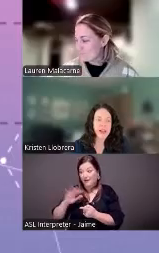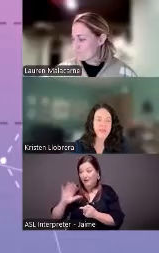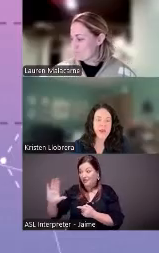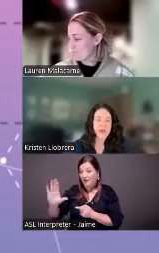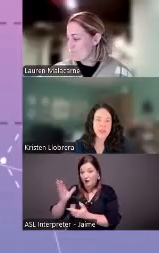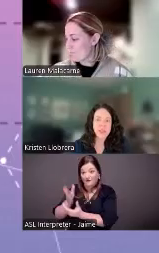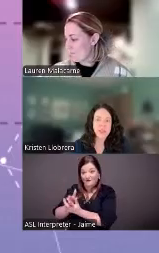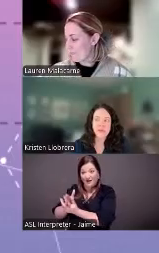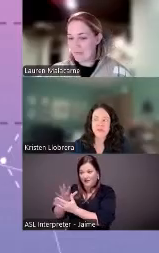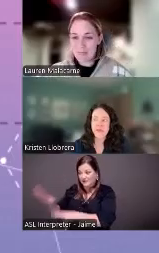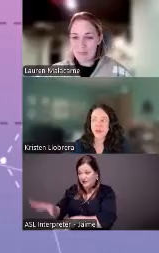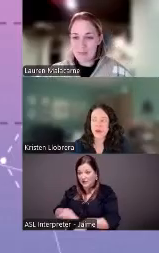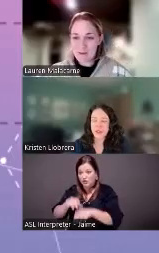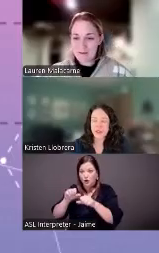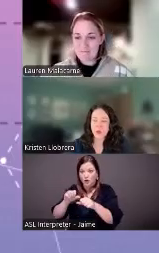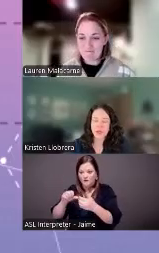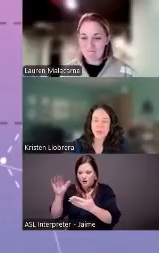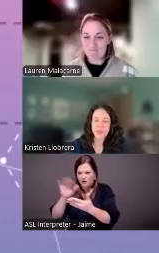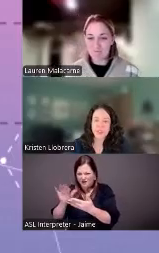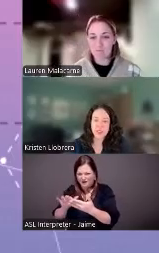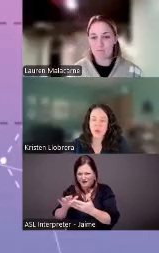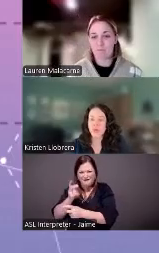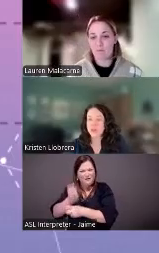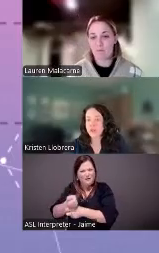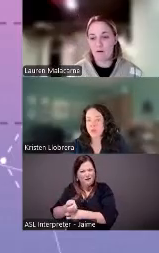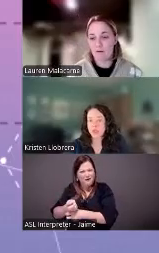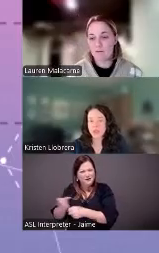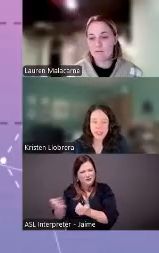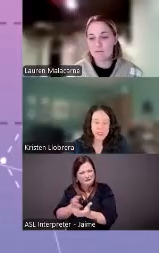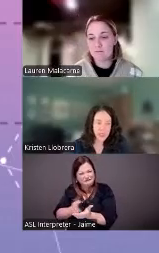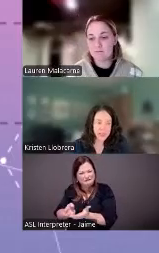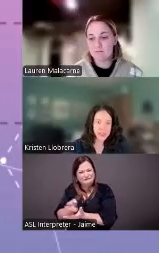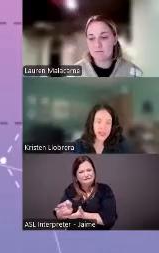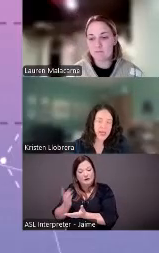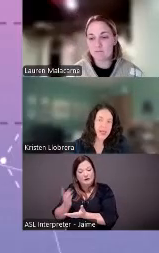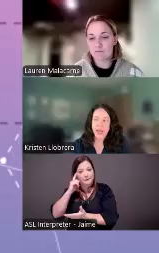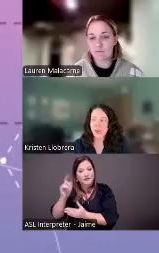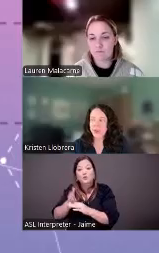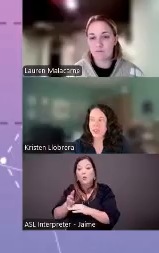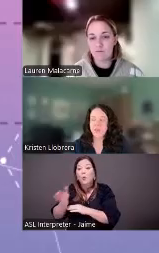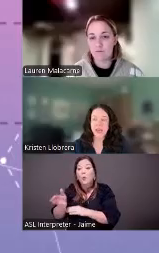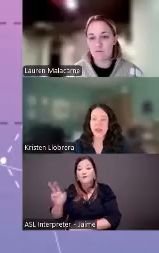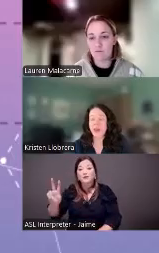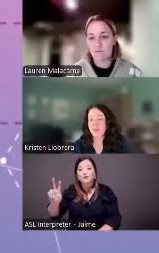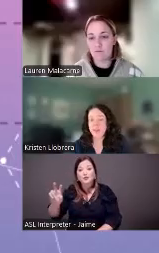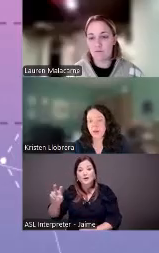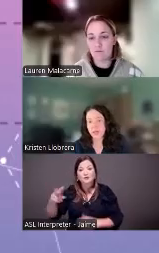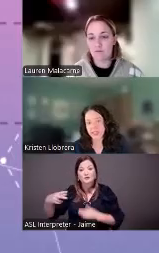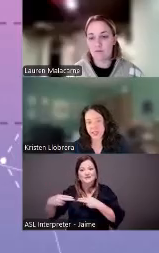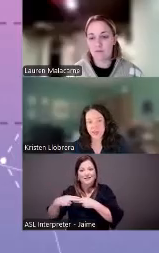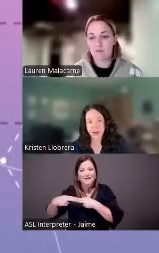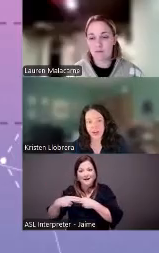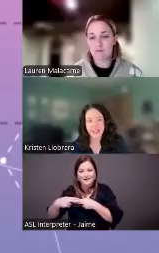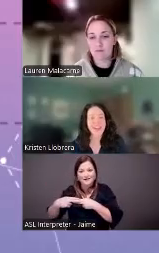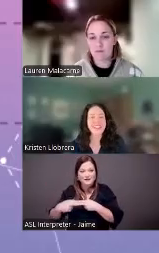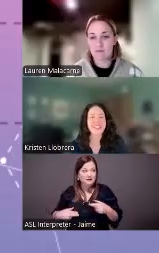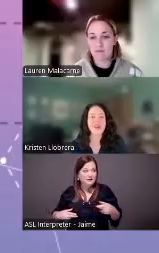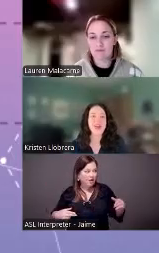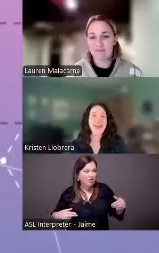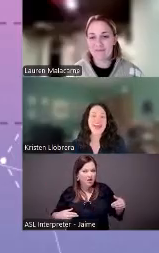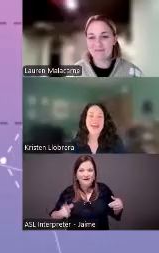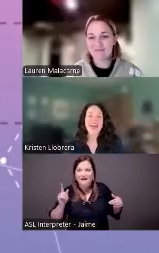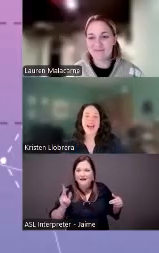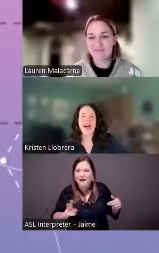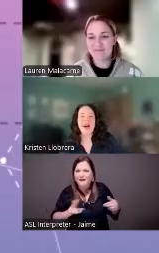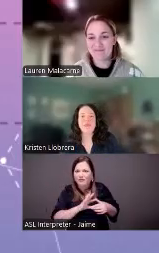had, I found it very hard to work in because there were over 200 slides and we didn't even have half the content in there yet.